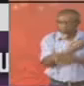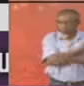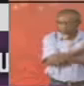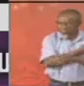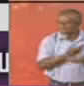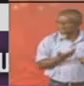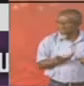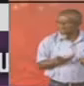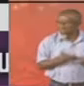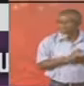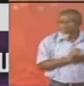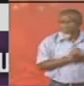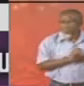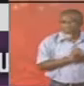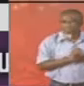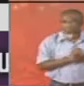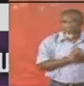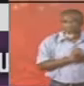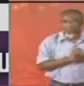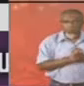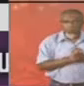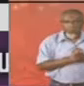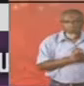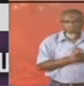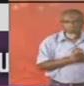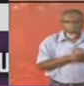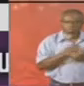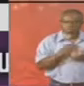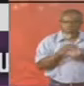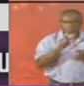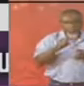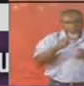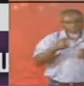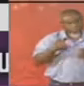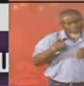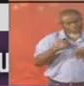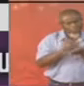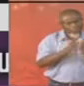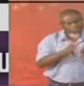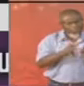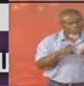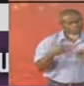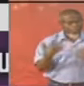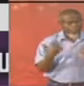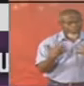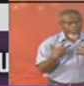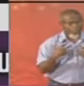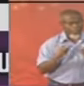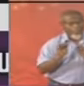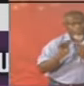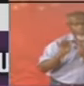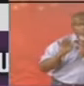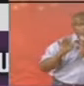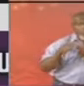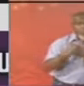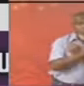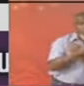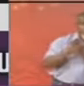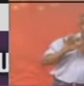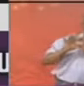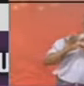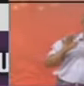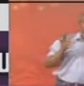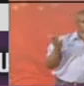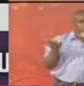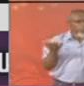forgive me if this has already been explored, but there is some trepidation about vaccines among, some of the population. I don't know what the reaction has